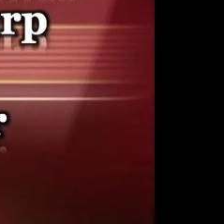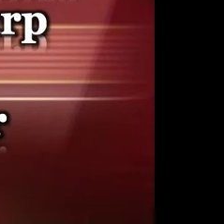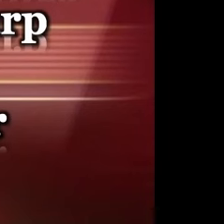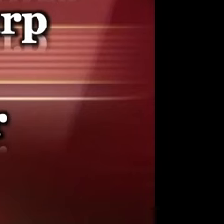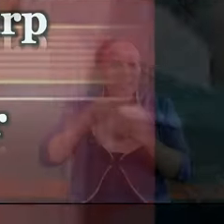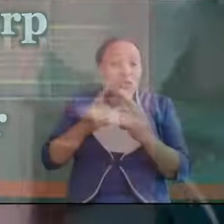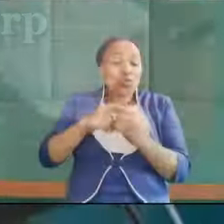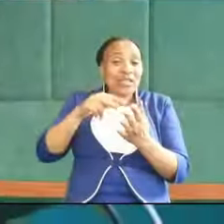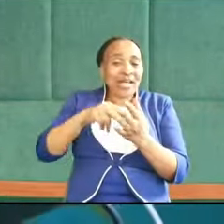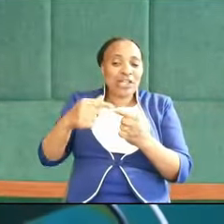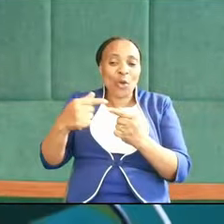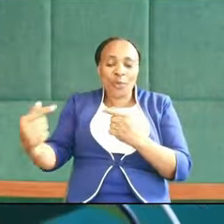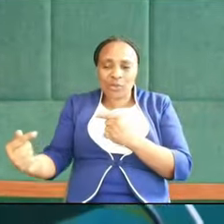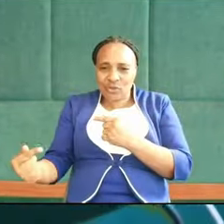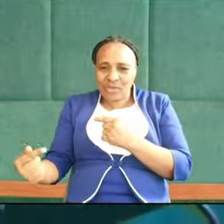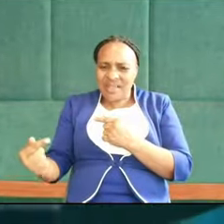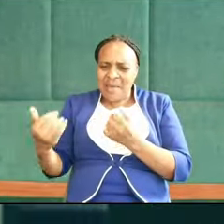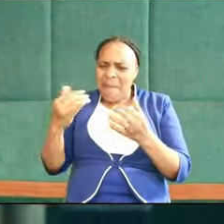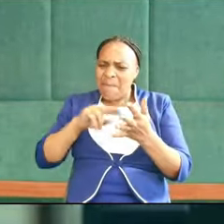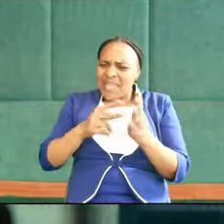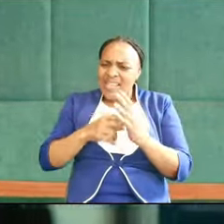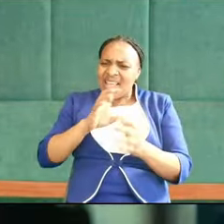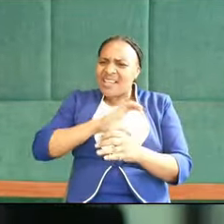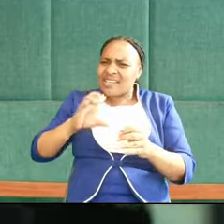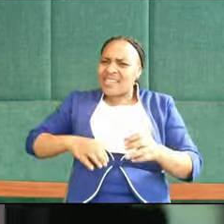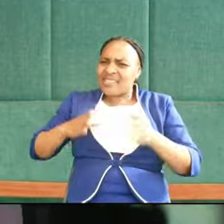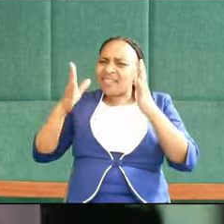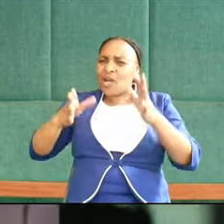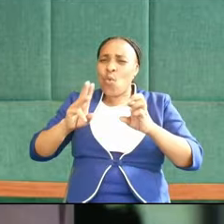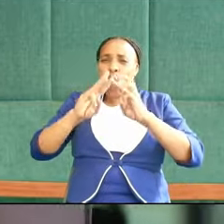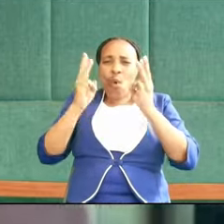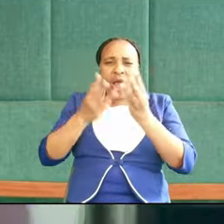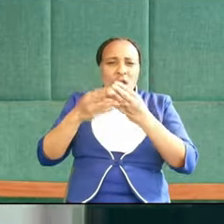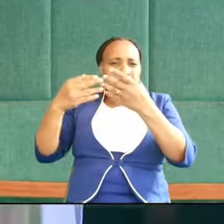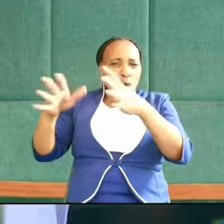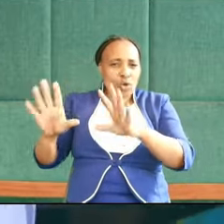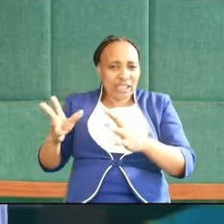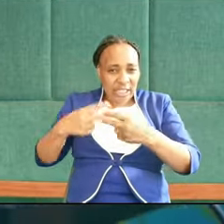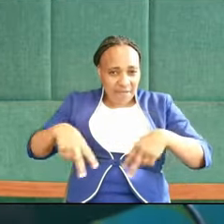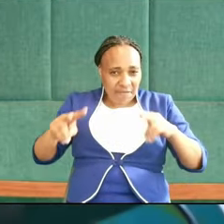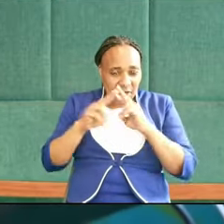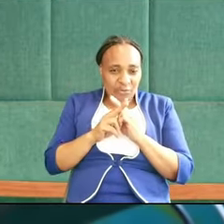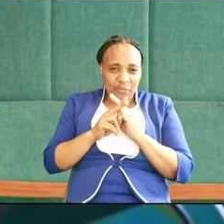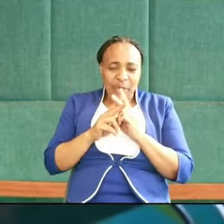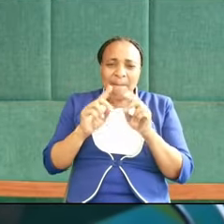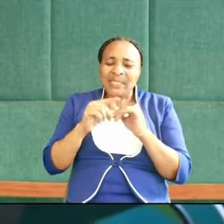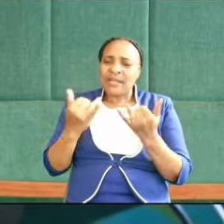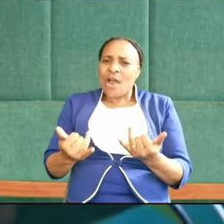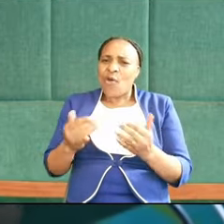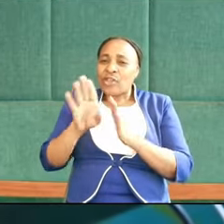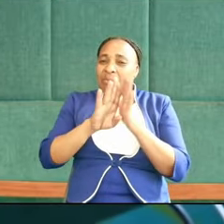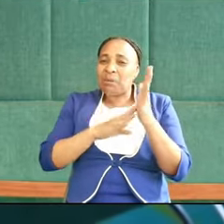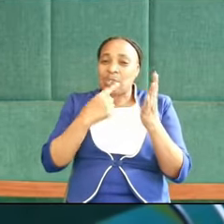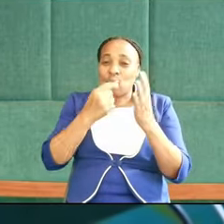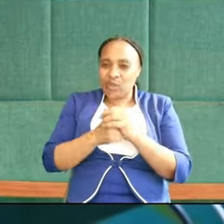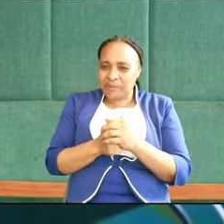opposition. The Christian world is losing its value. The Bible is being undermined. Unlike